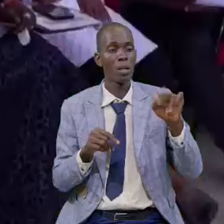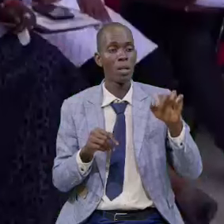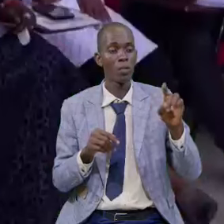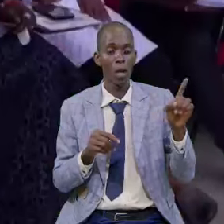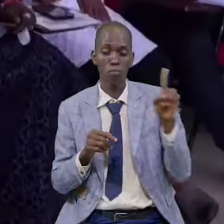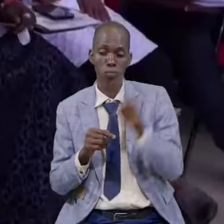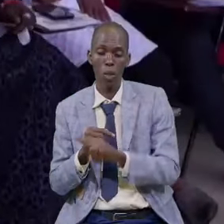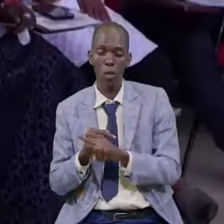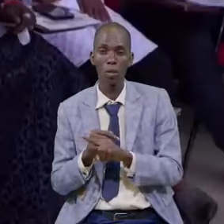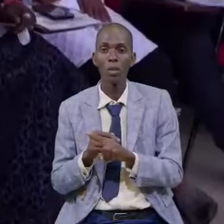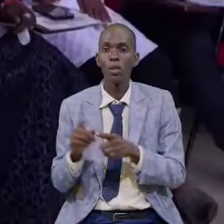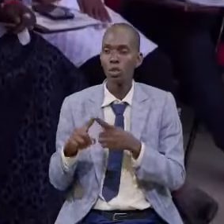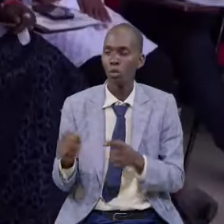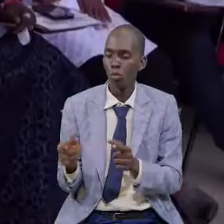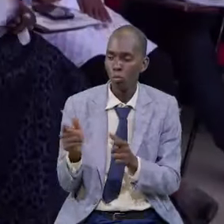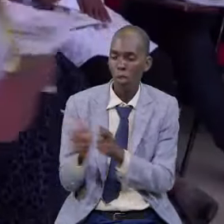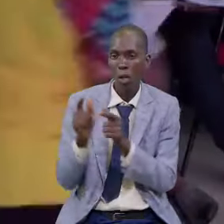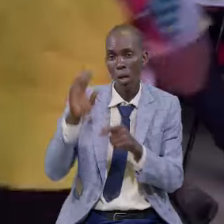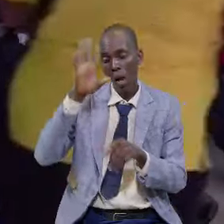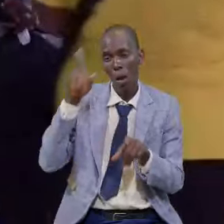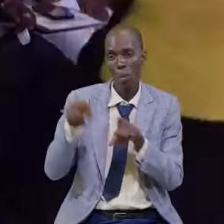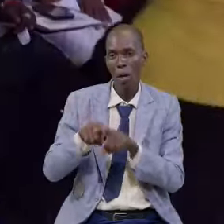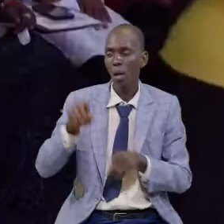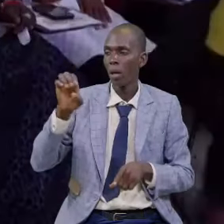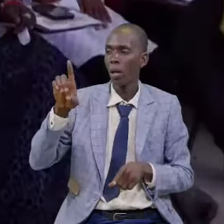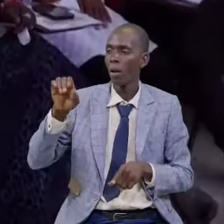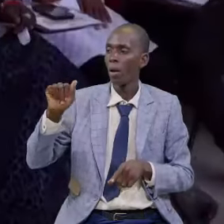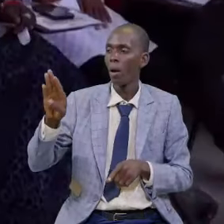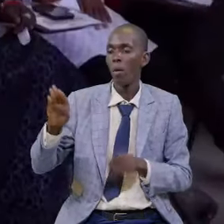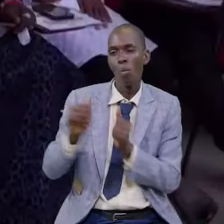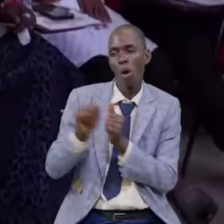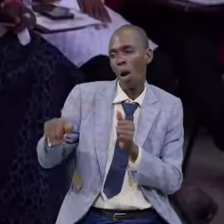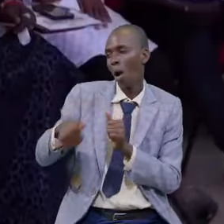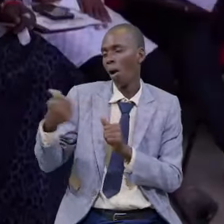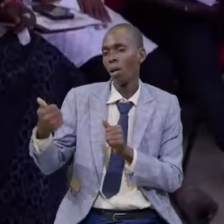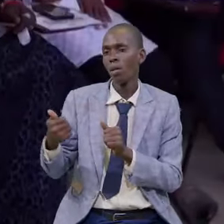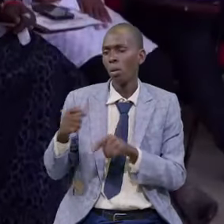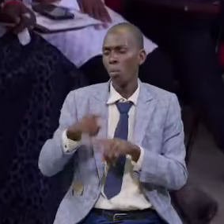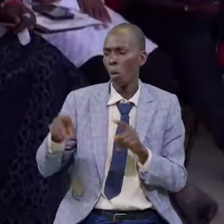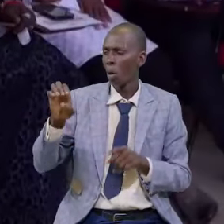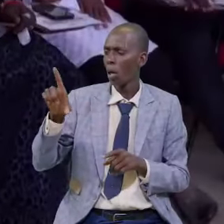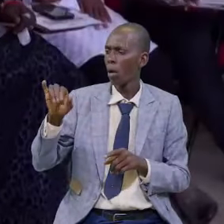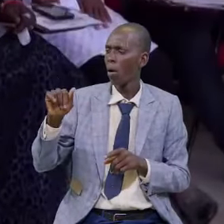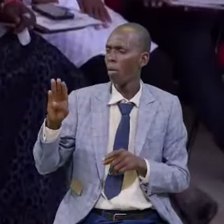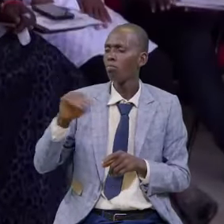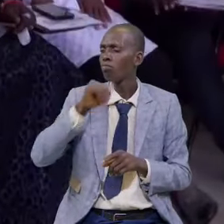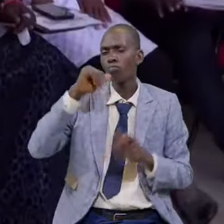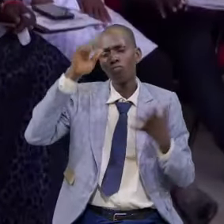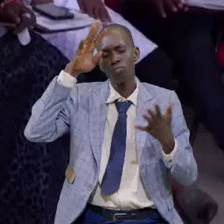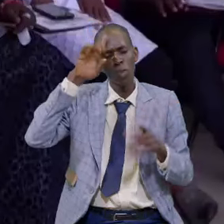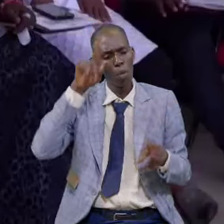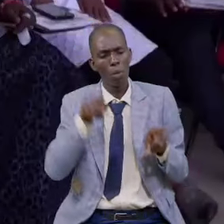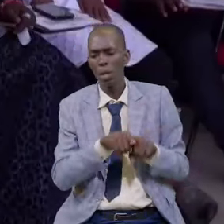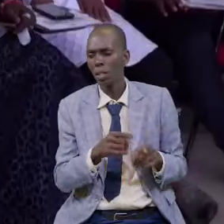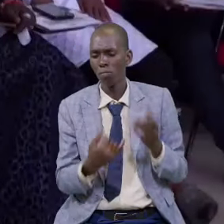not expecting David to show up. And so he said, why are you here? What are you doing